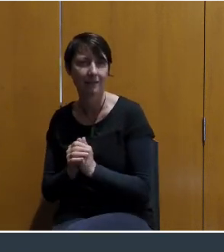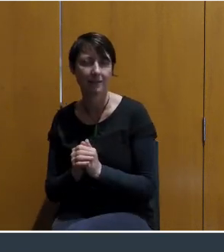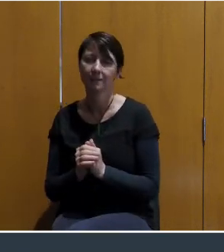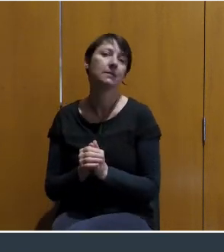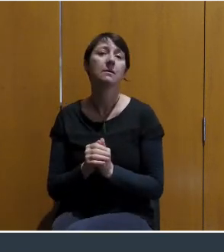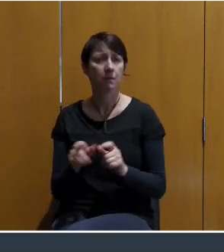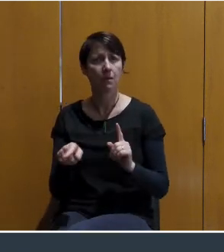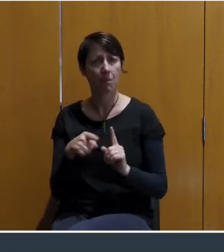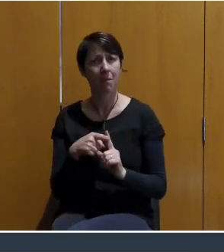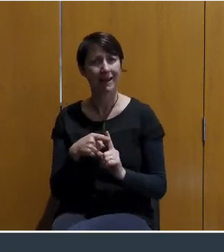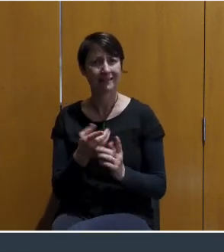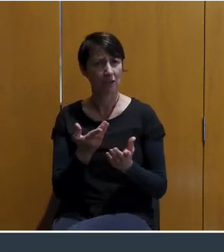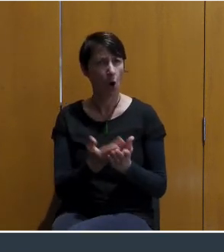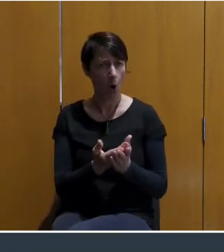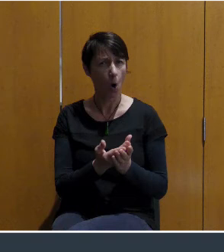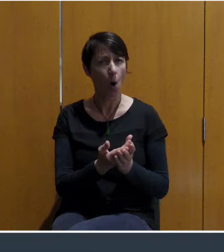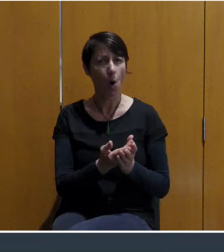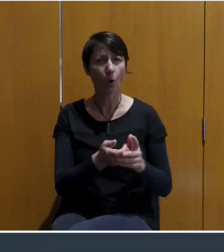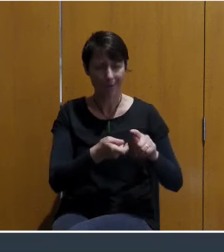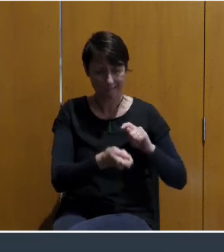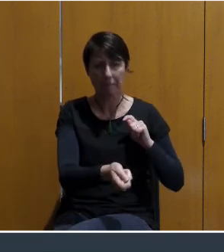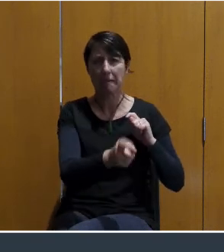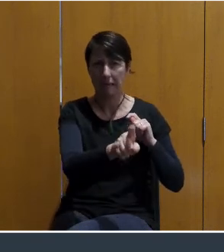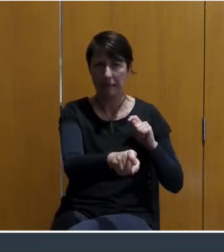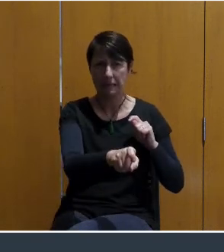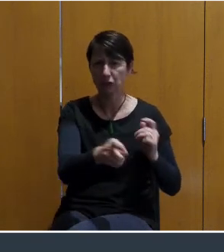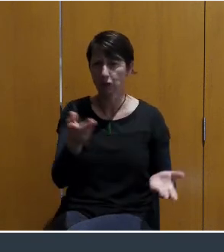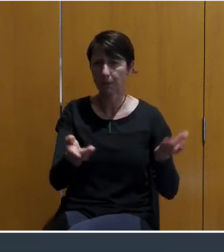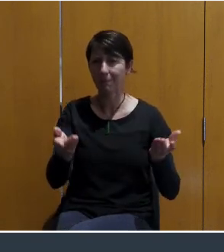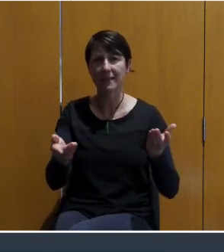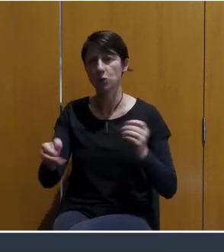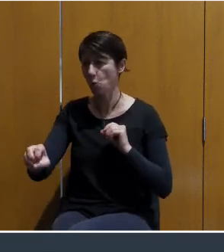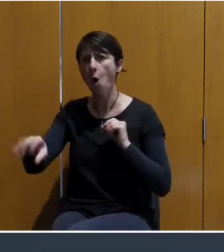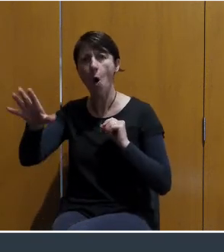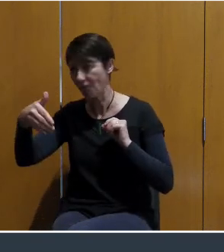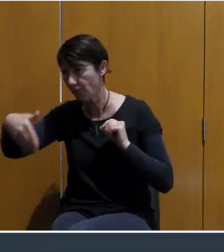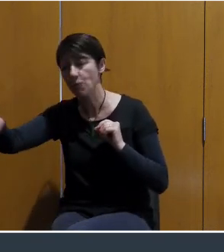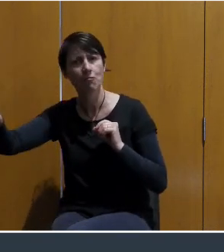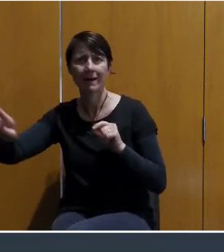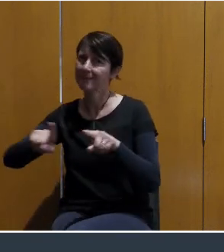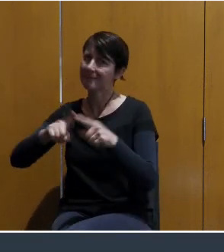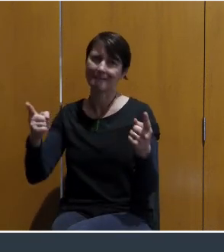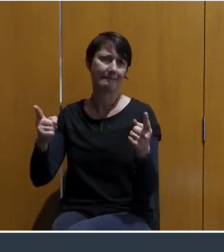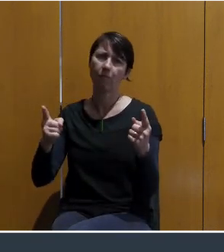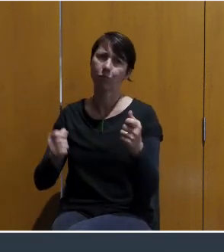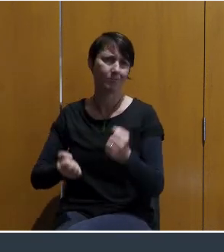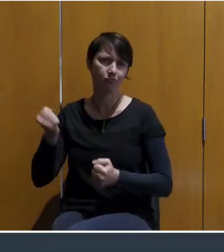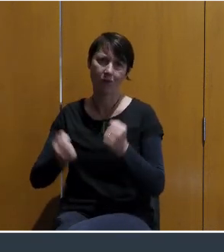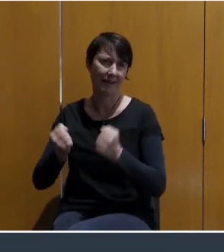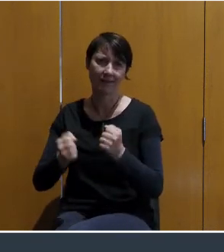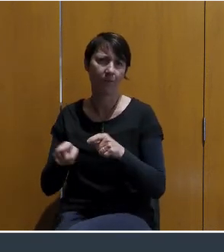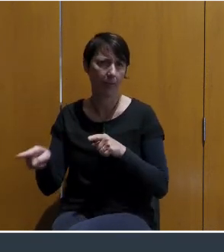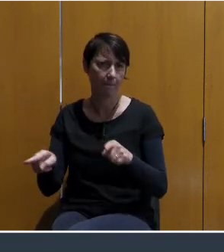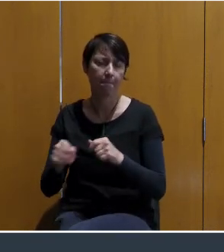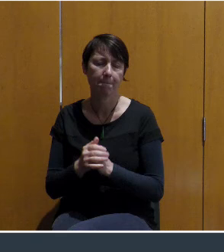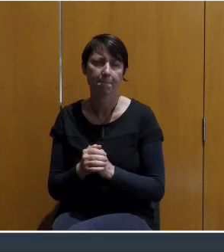off-leash exercise. And it's important not only for the owner to be able to uphold their obligations under the Animal Welfare Act, but